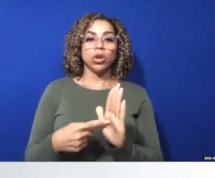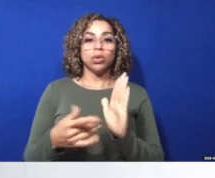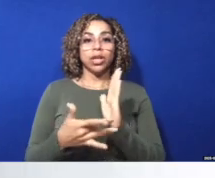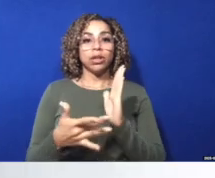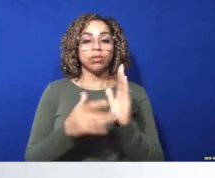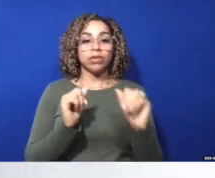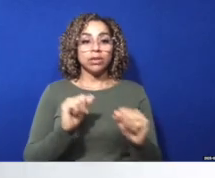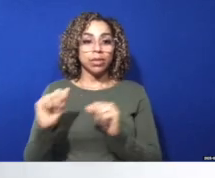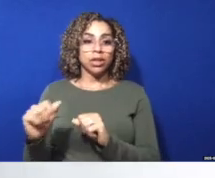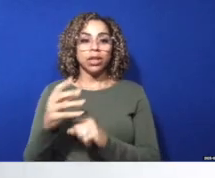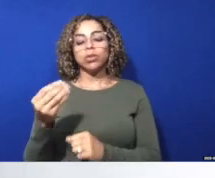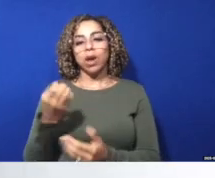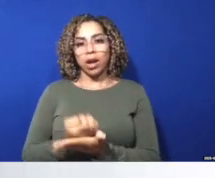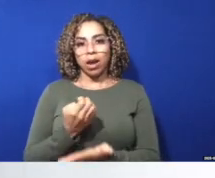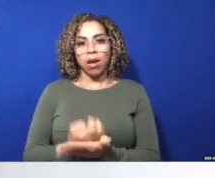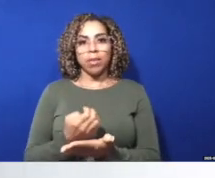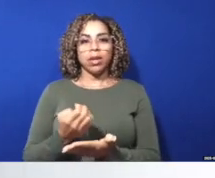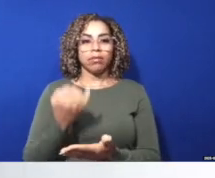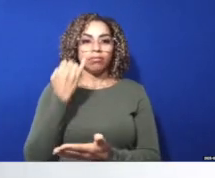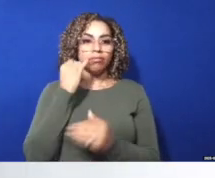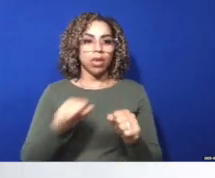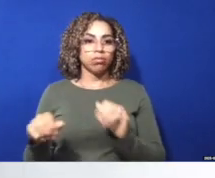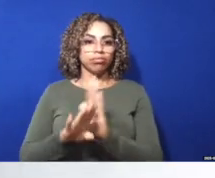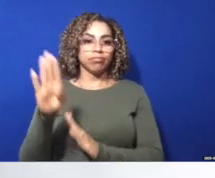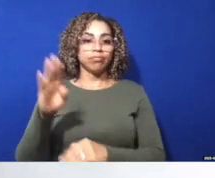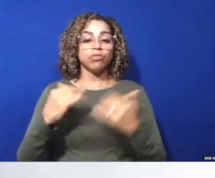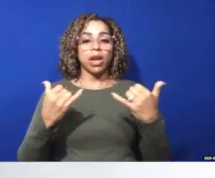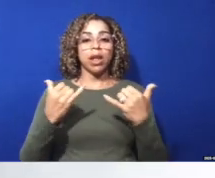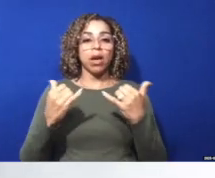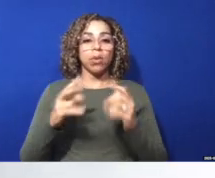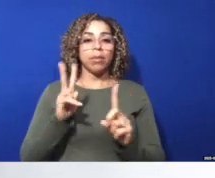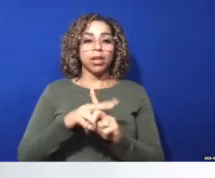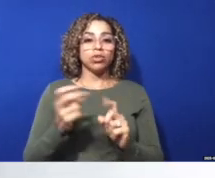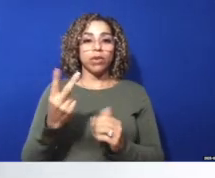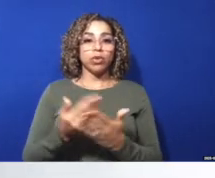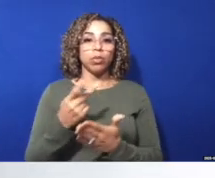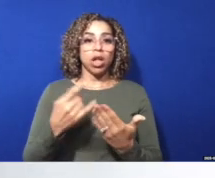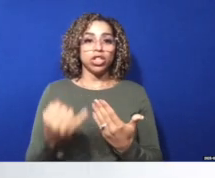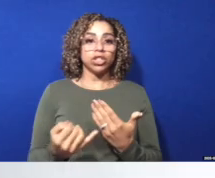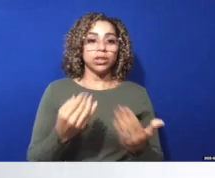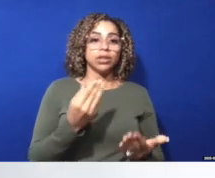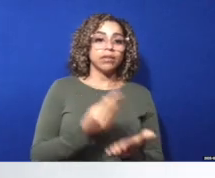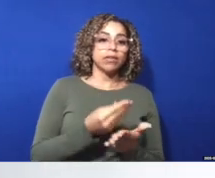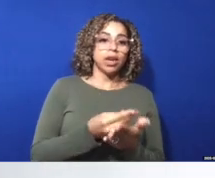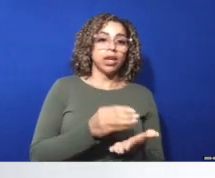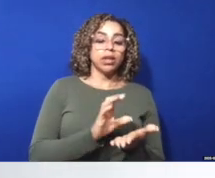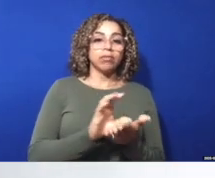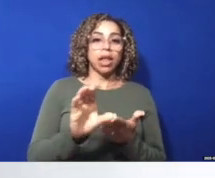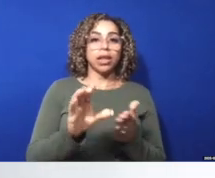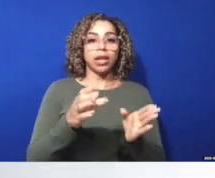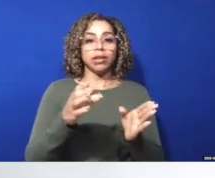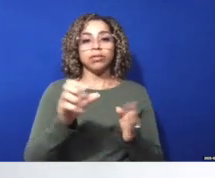viability. We're in the early stages of implementing 12 new projects from funding allocated to SHIFT in previous years.